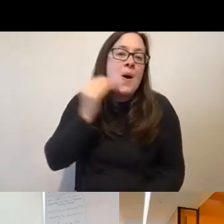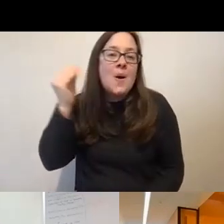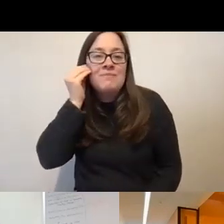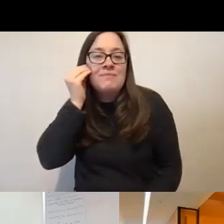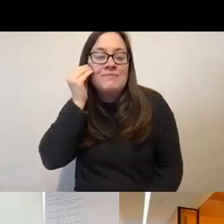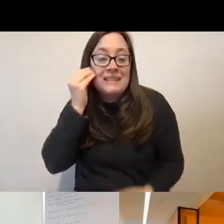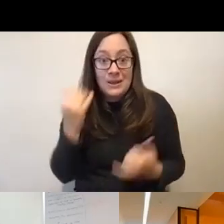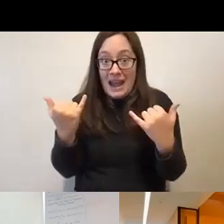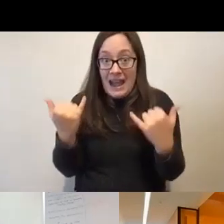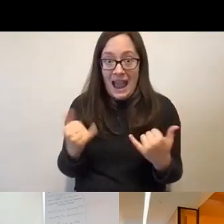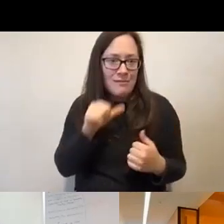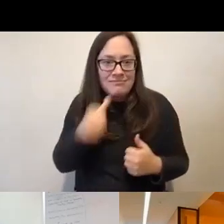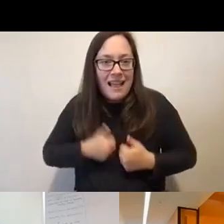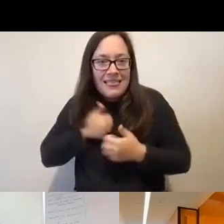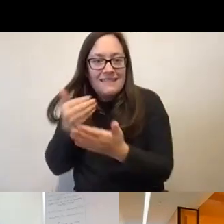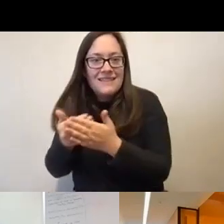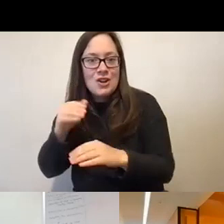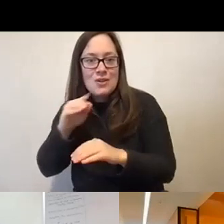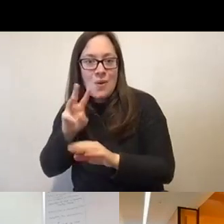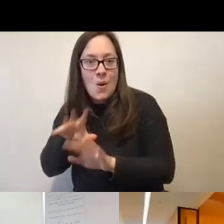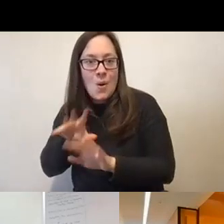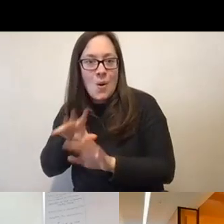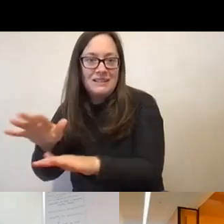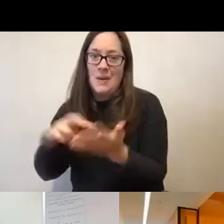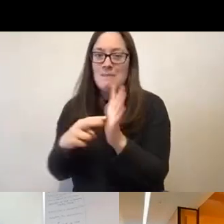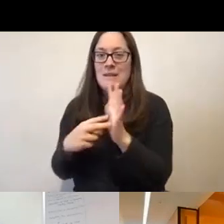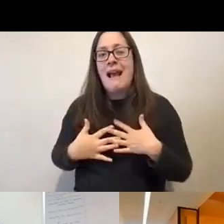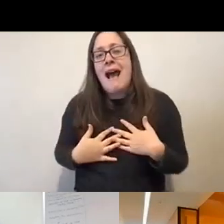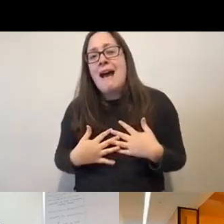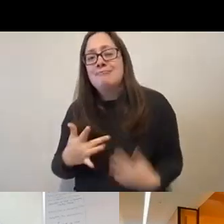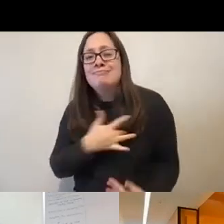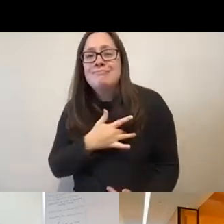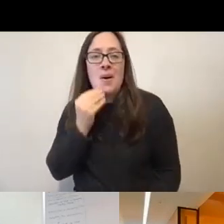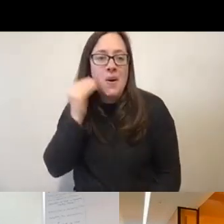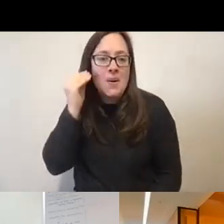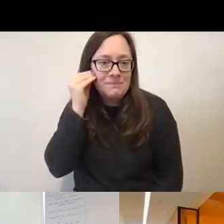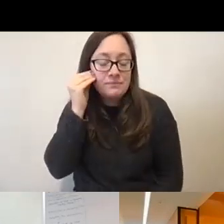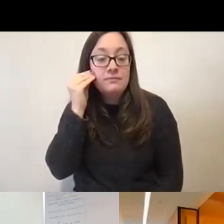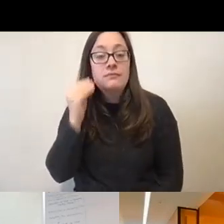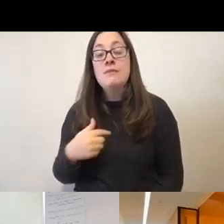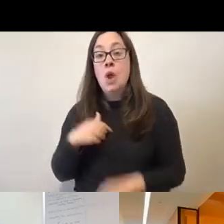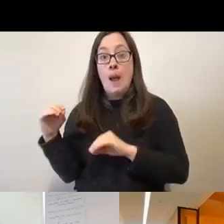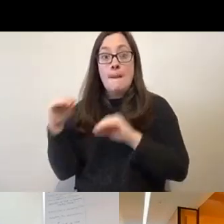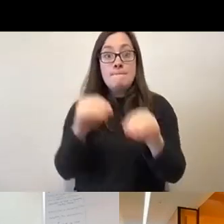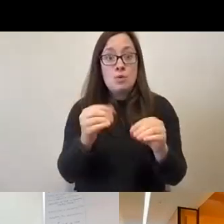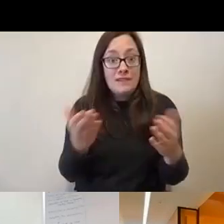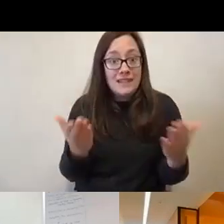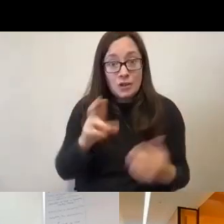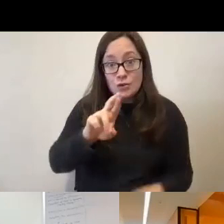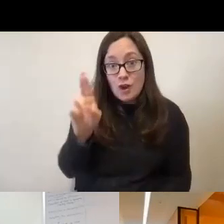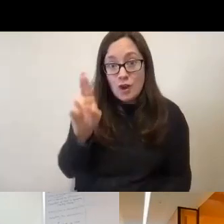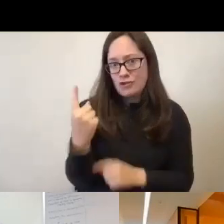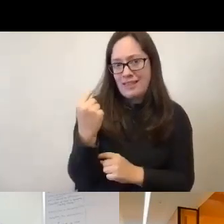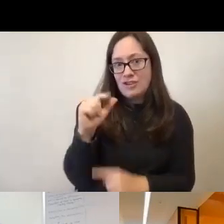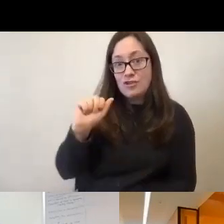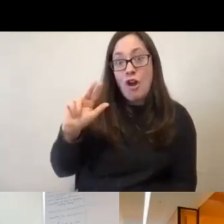ocean anymore, so that just like brings that. And then I think it's really different. I moved to Rochester last August.